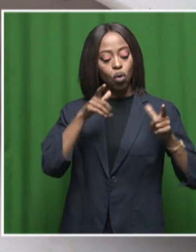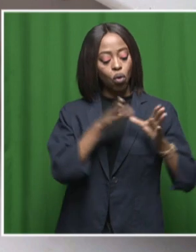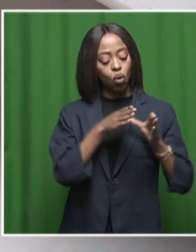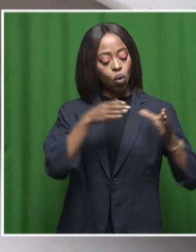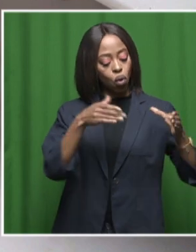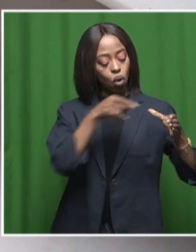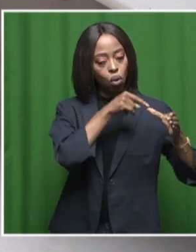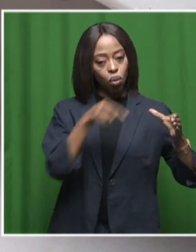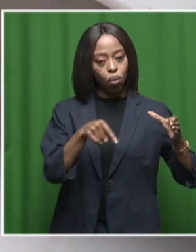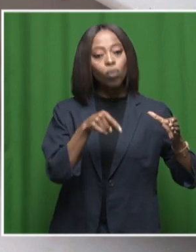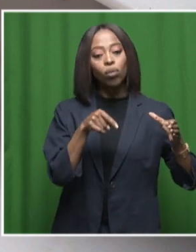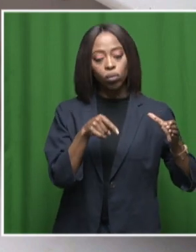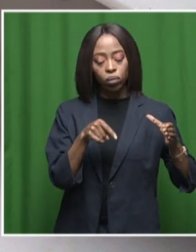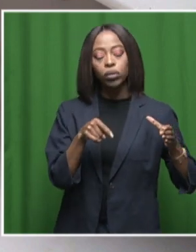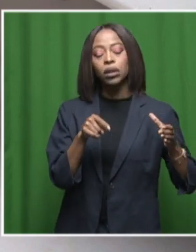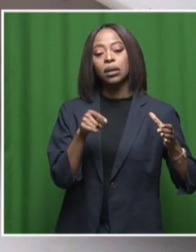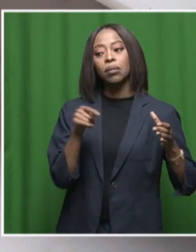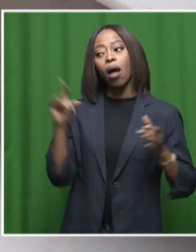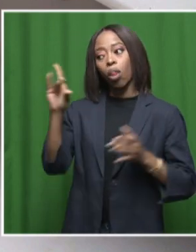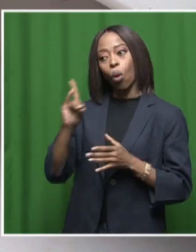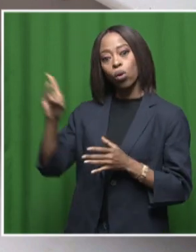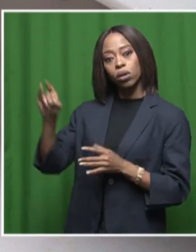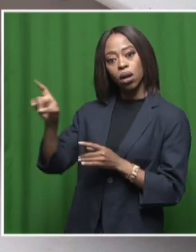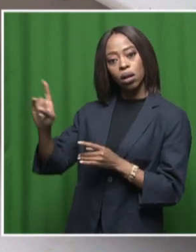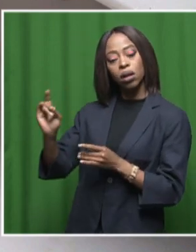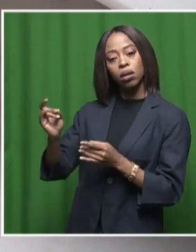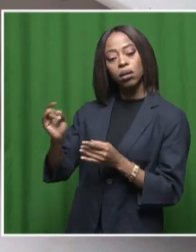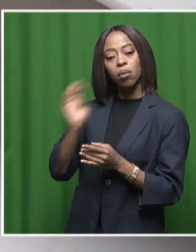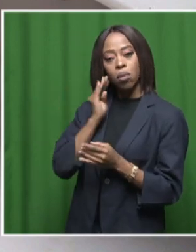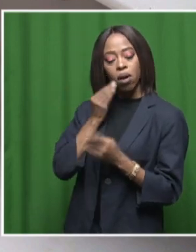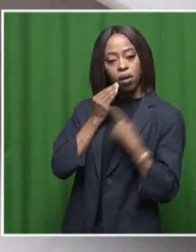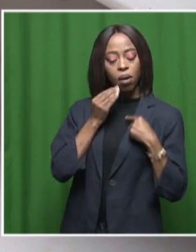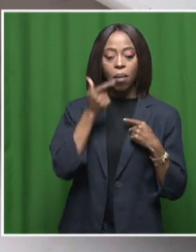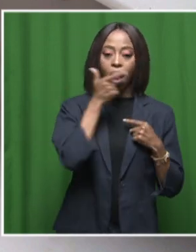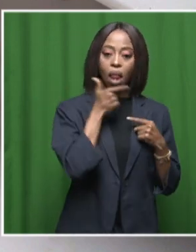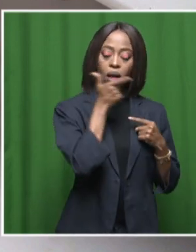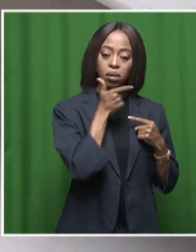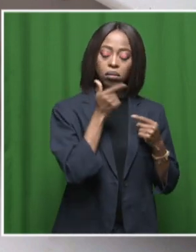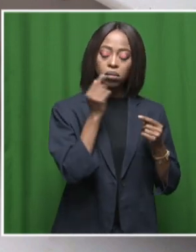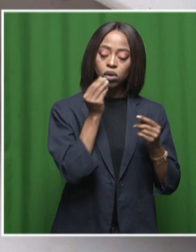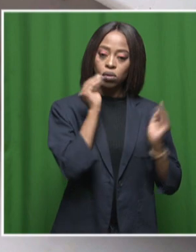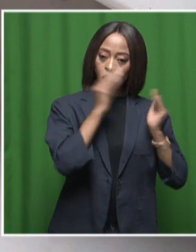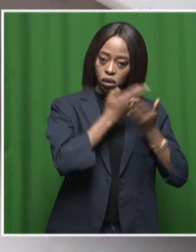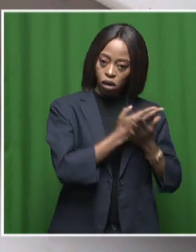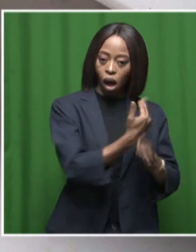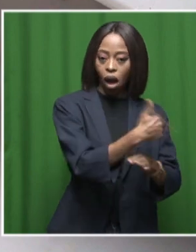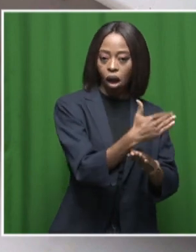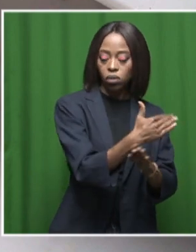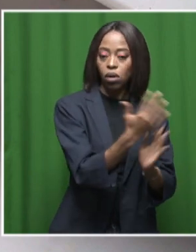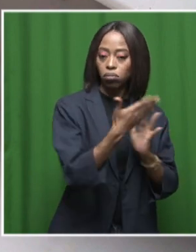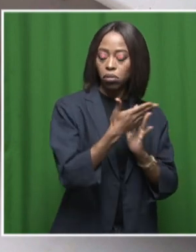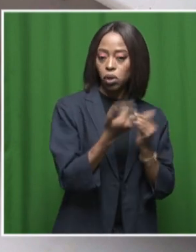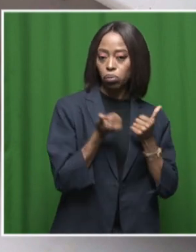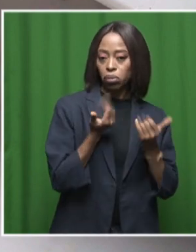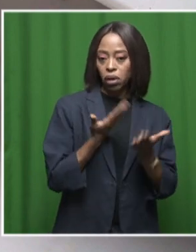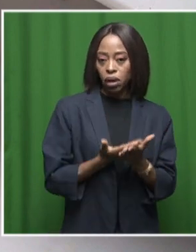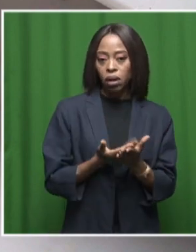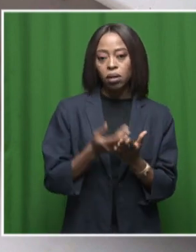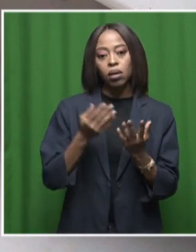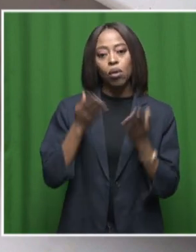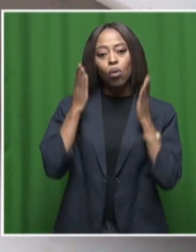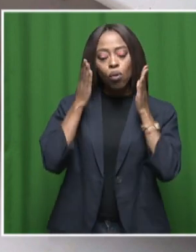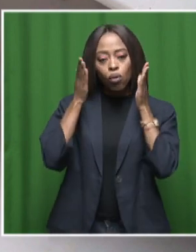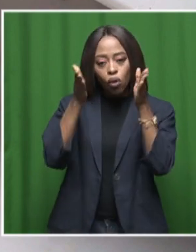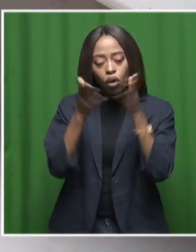hotel. Breakfast we do for the hotel guests only. Then lunch and dinner we do for outside patrons, outside guests. Our concept is family